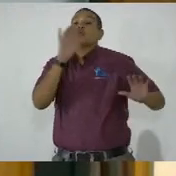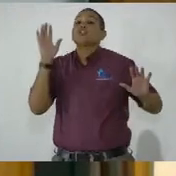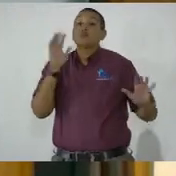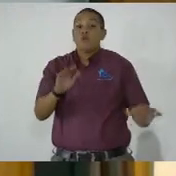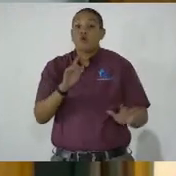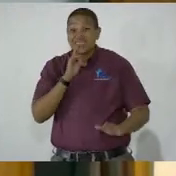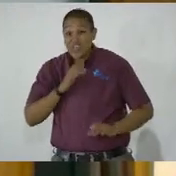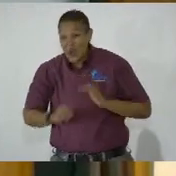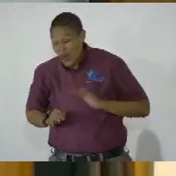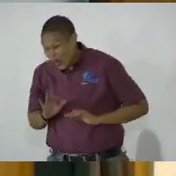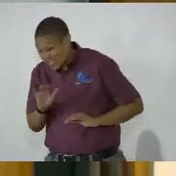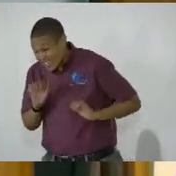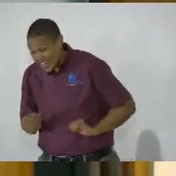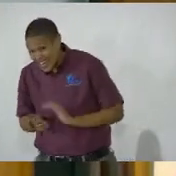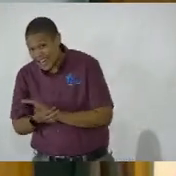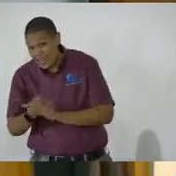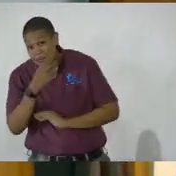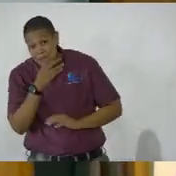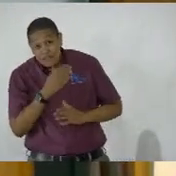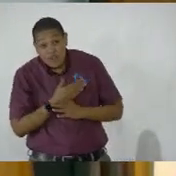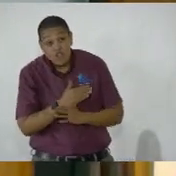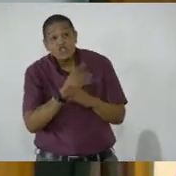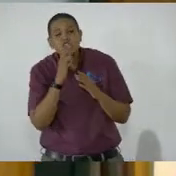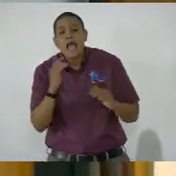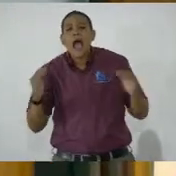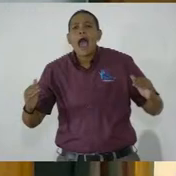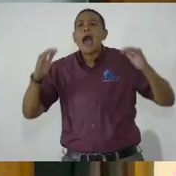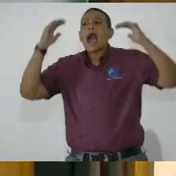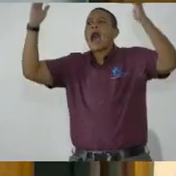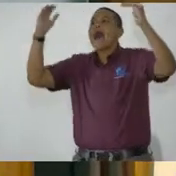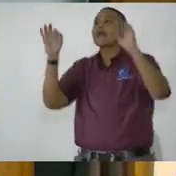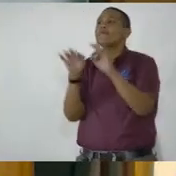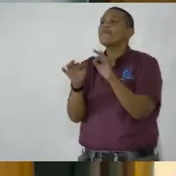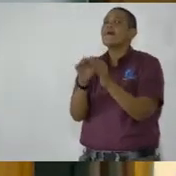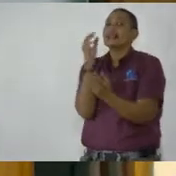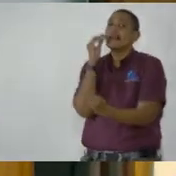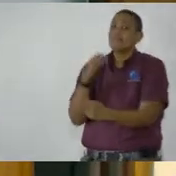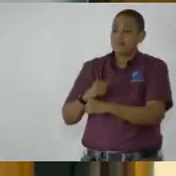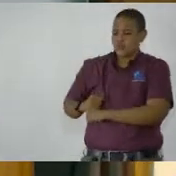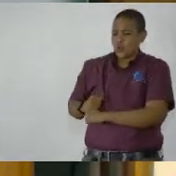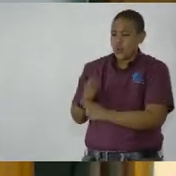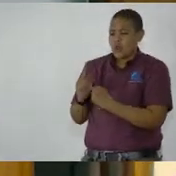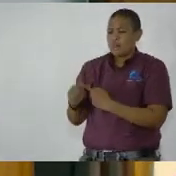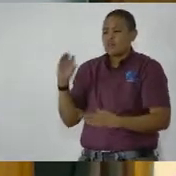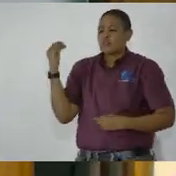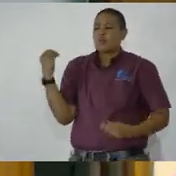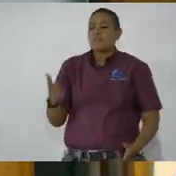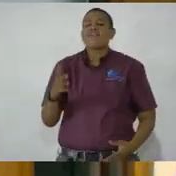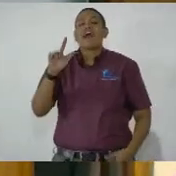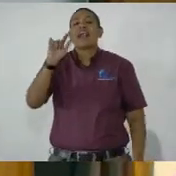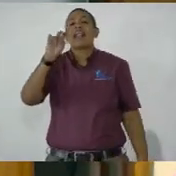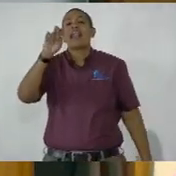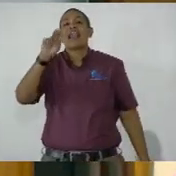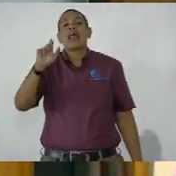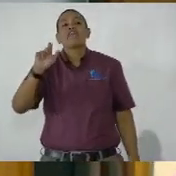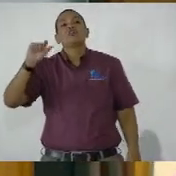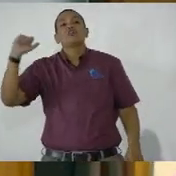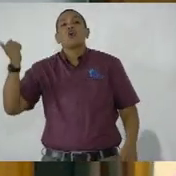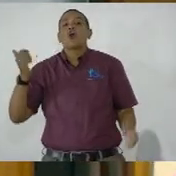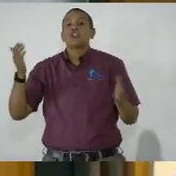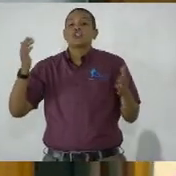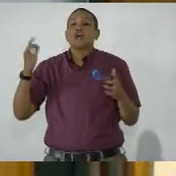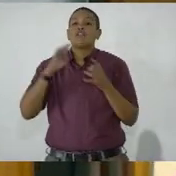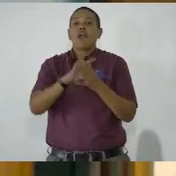court's capability for sharing a high volume of information securely and provides leverage to other services over the